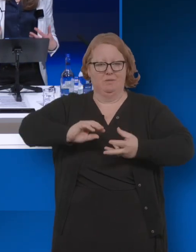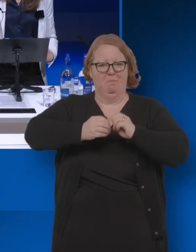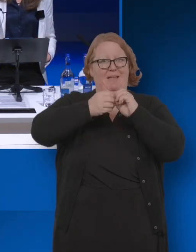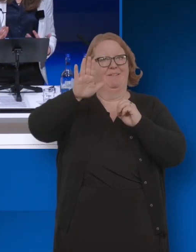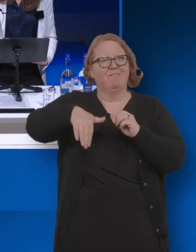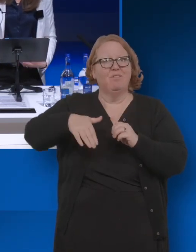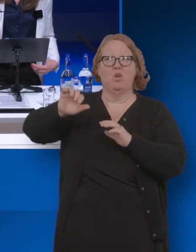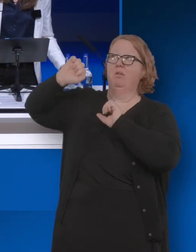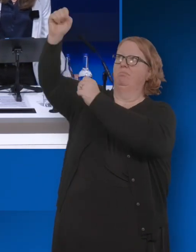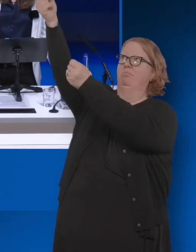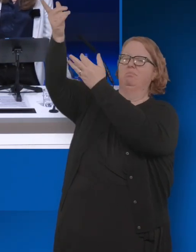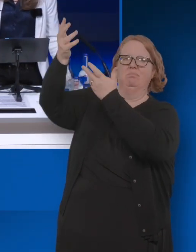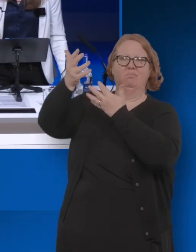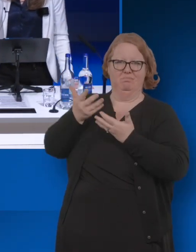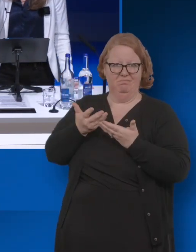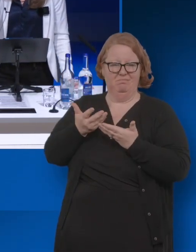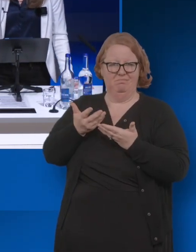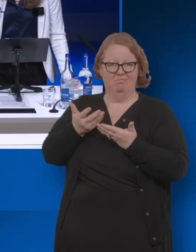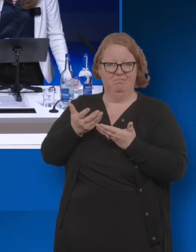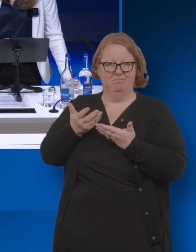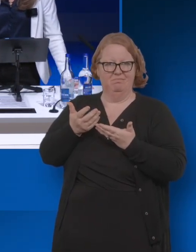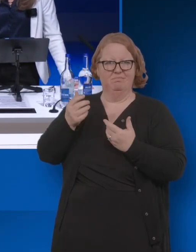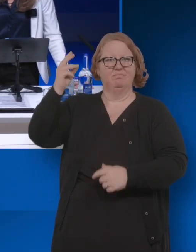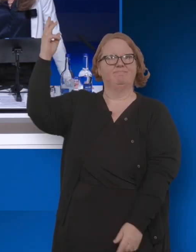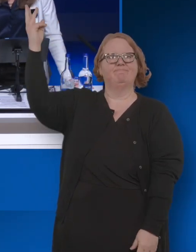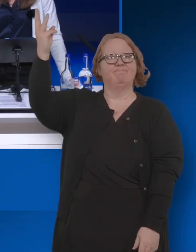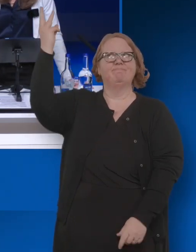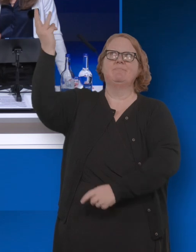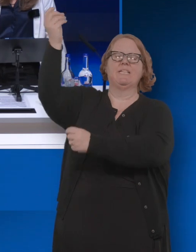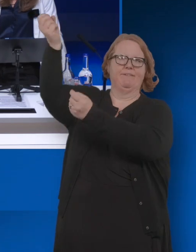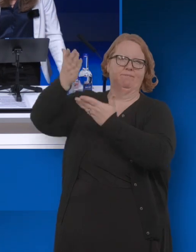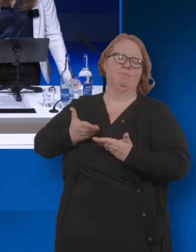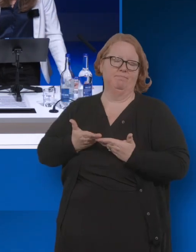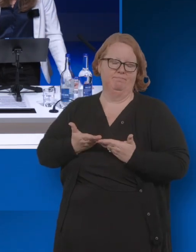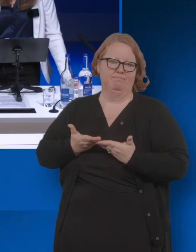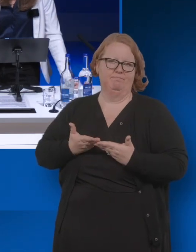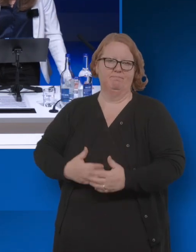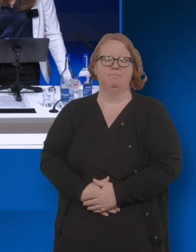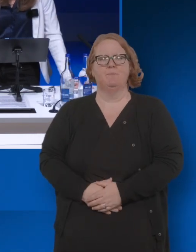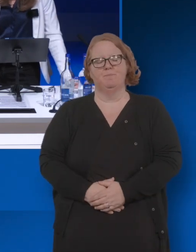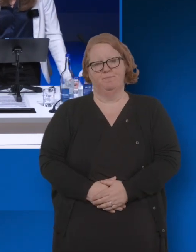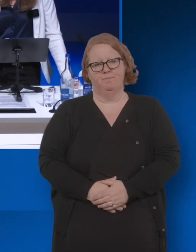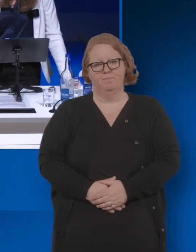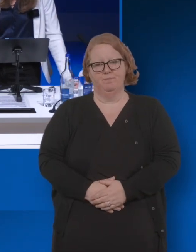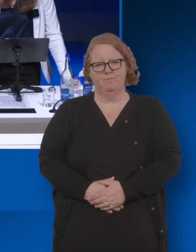a conscious community of Father and Son and Holy Spirit,